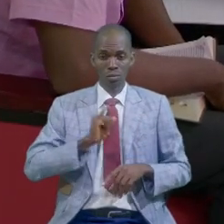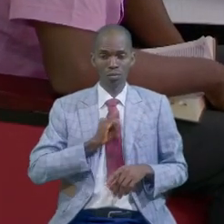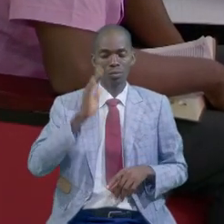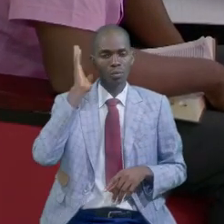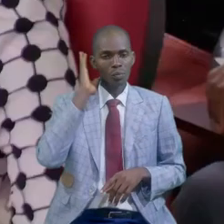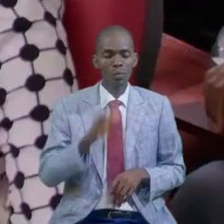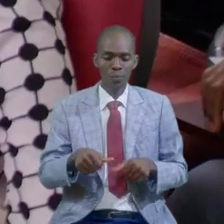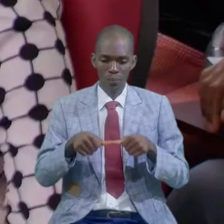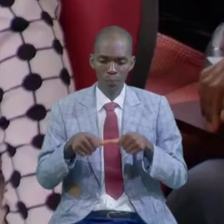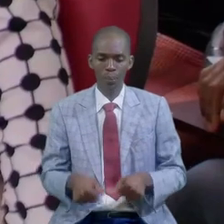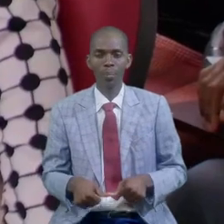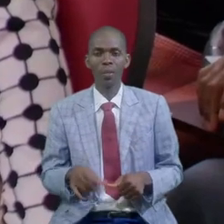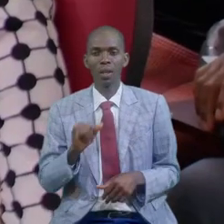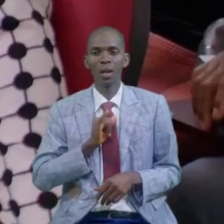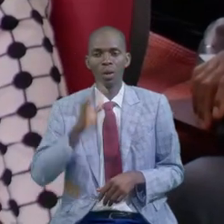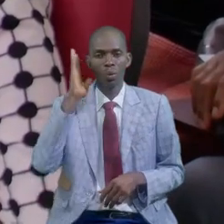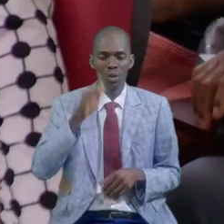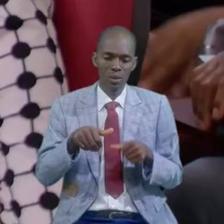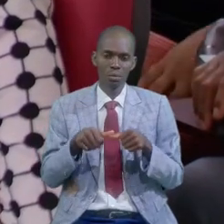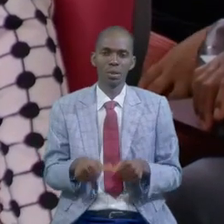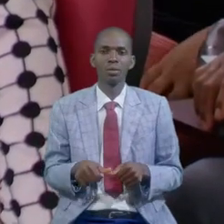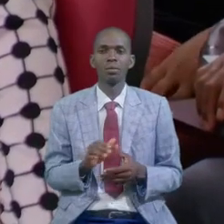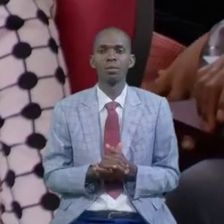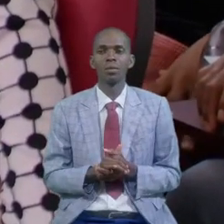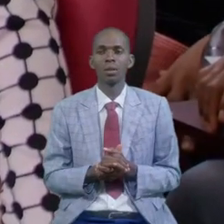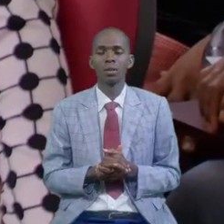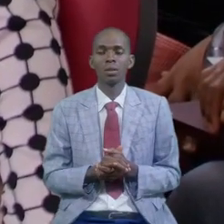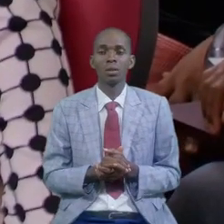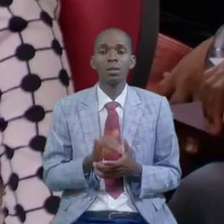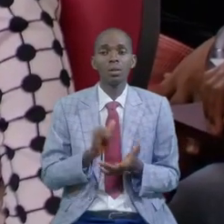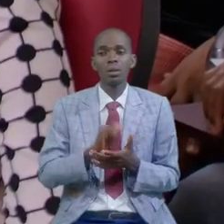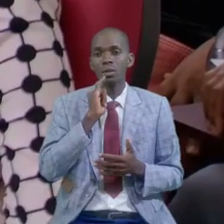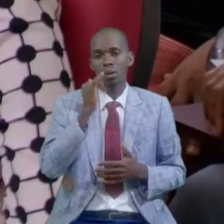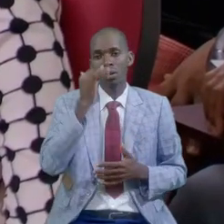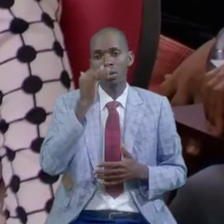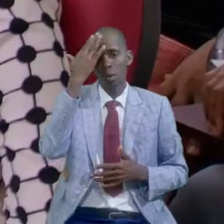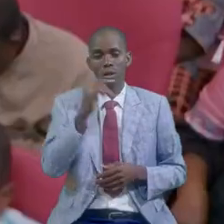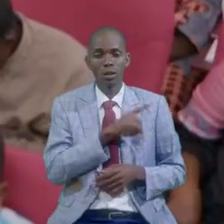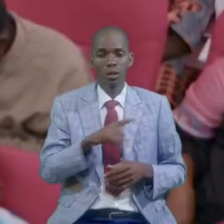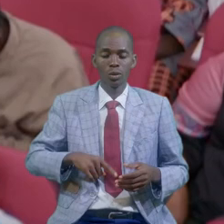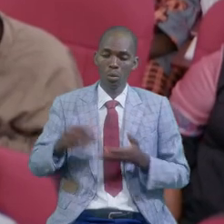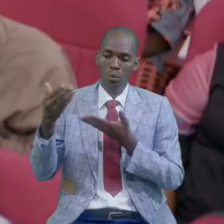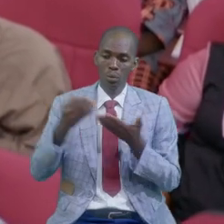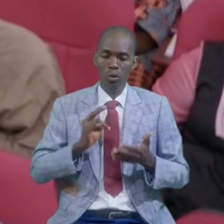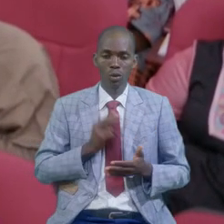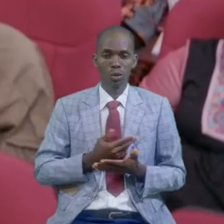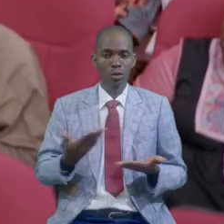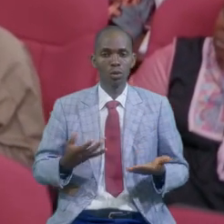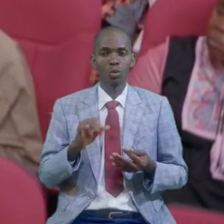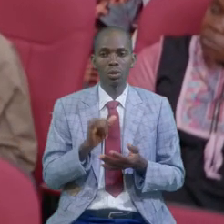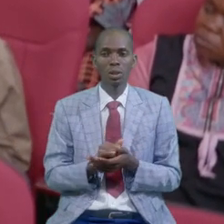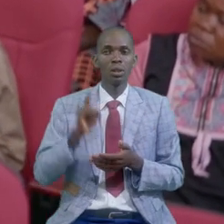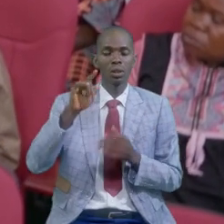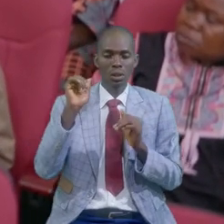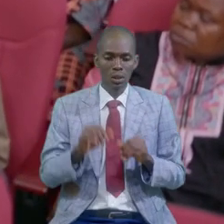I will remain. That's why the Lord brought us here today, so that he can reposition you. And then